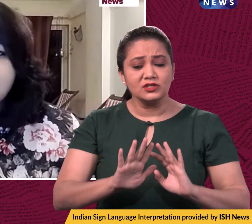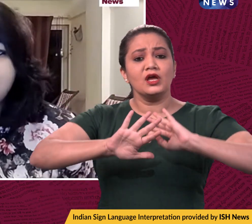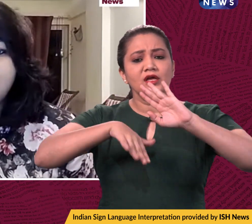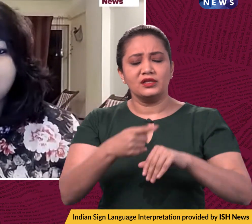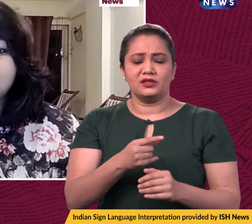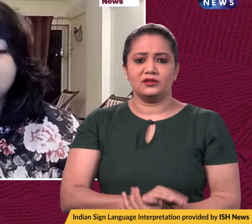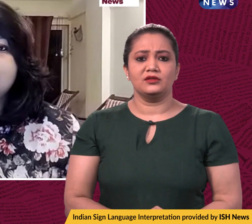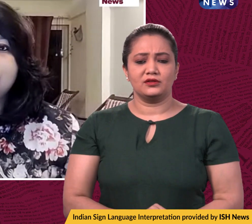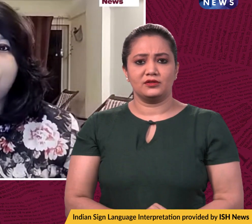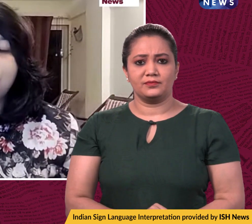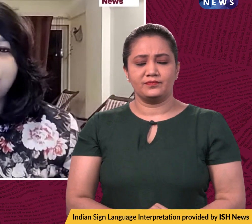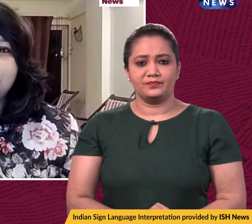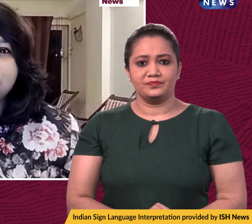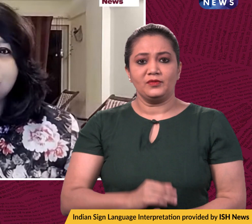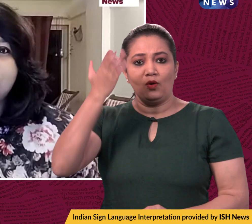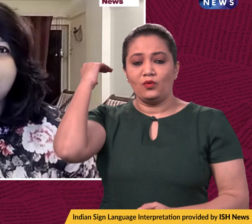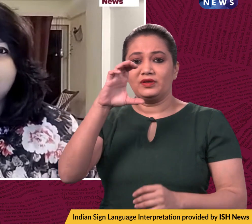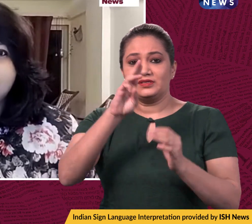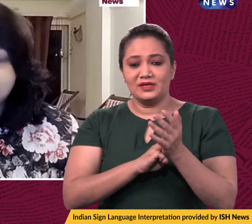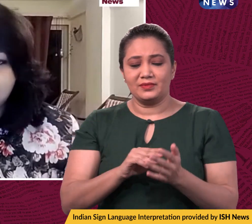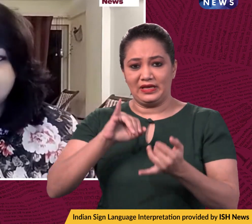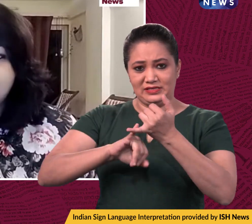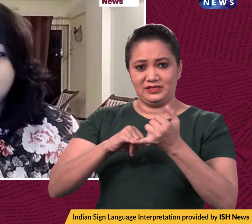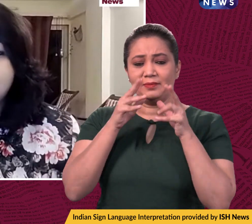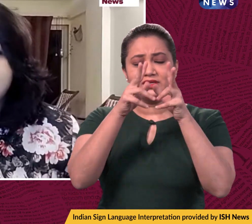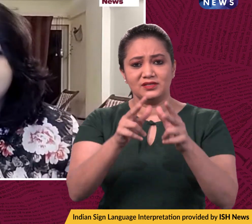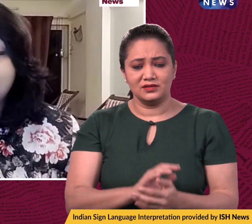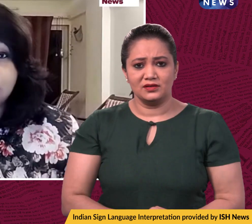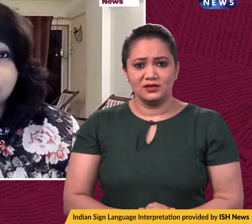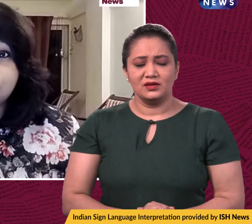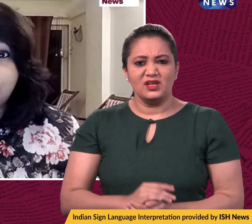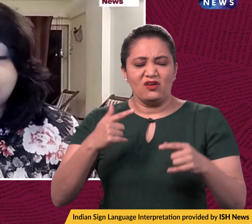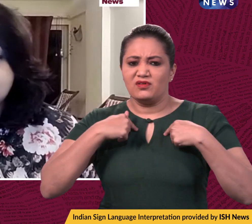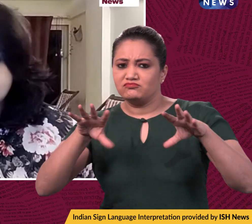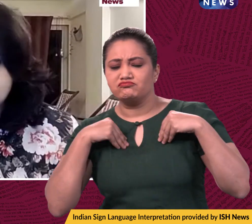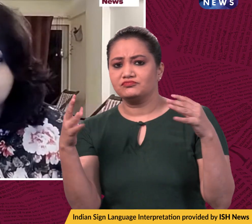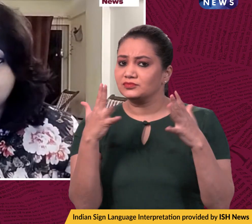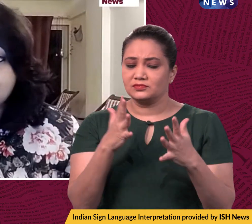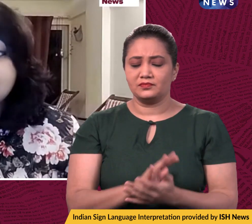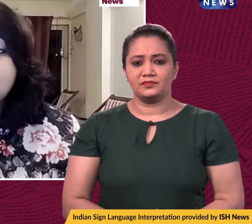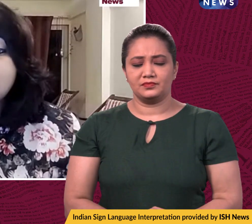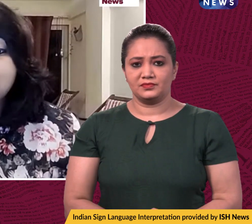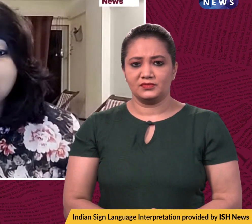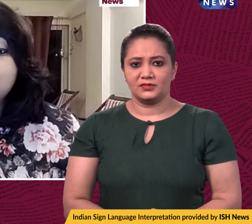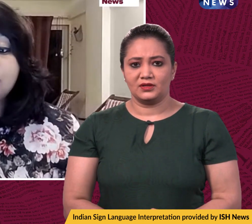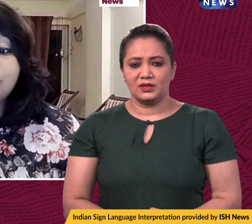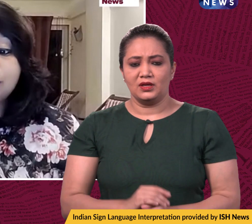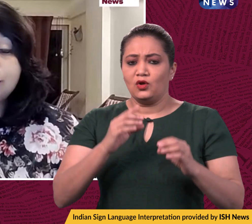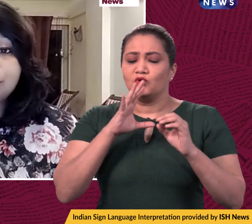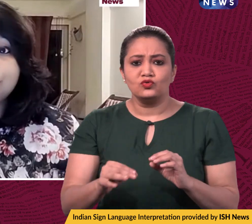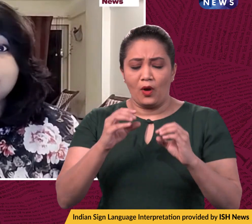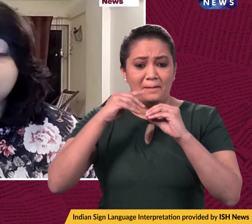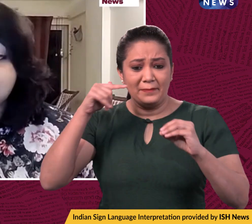this, former Chief Minister Siddaramaiah did not take it too well. He said, and I quote, the bill was